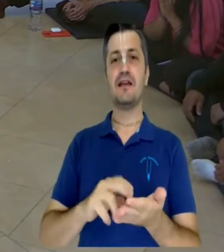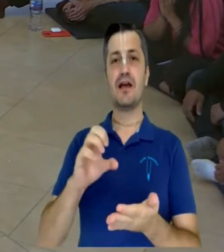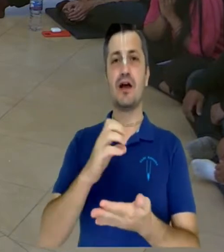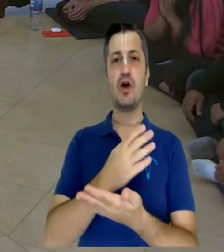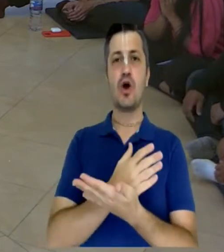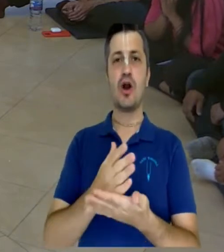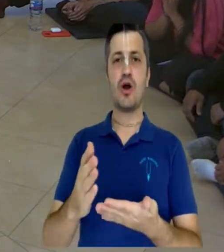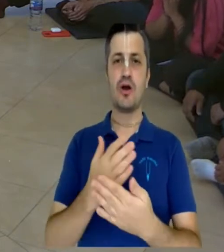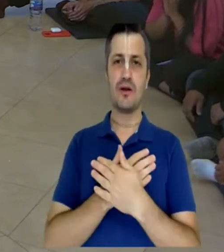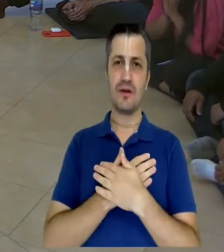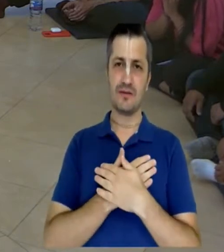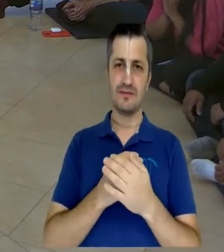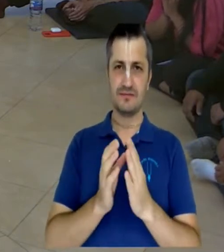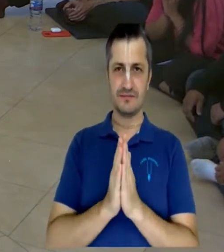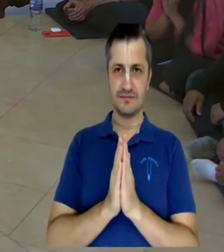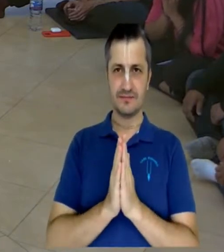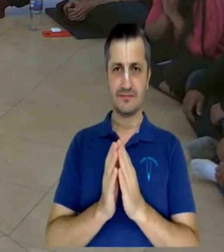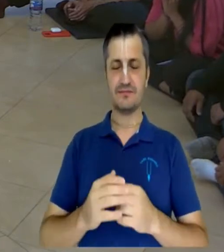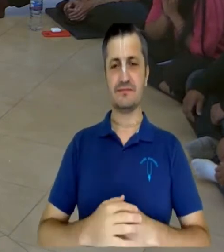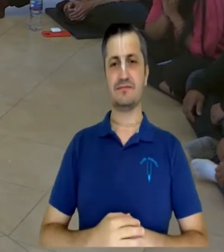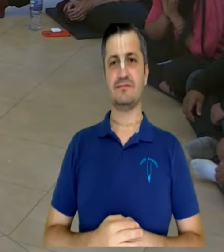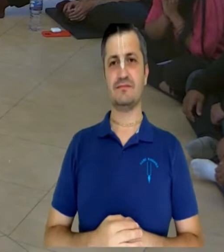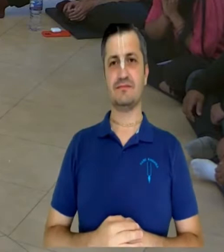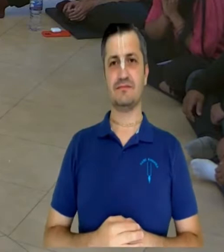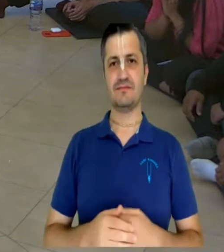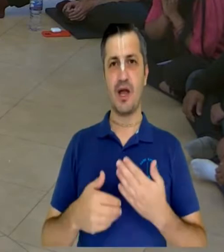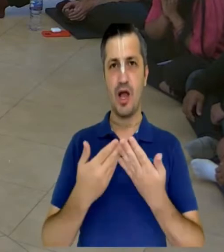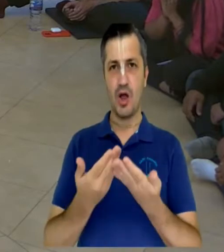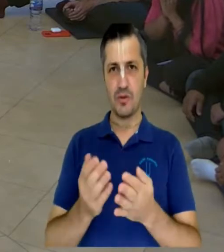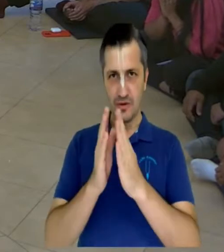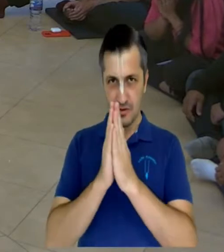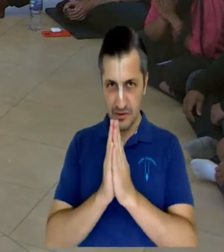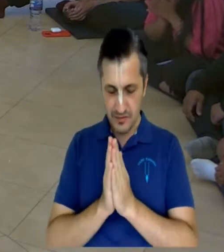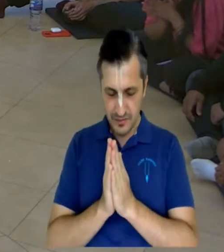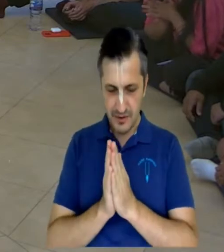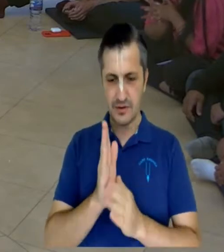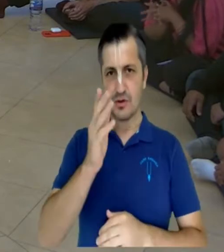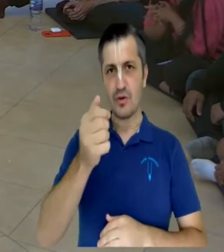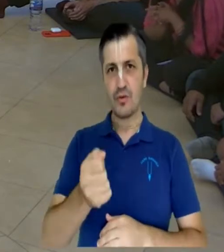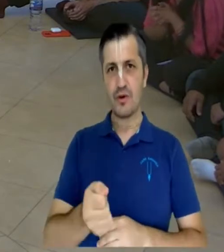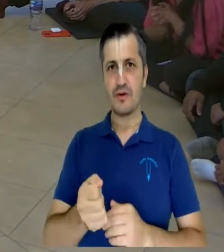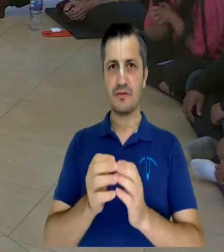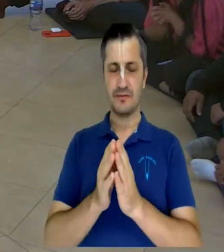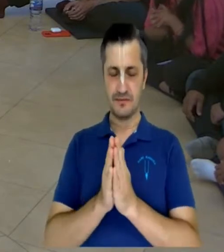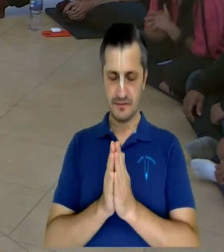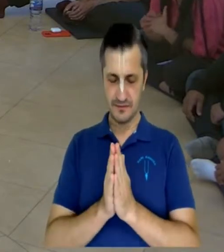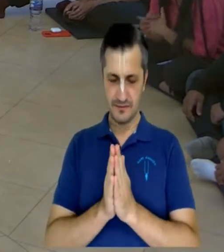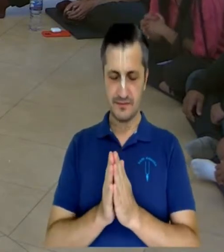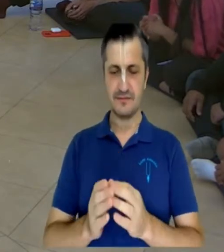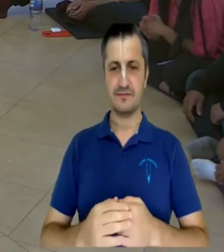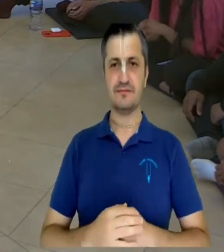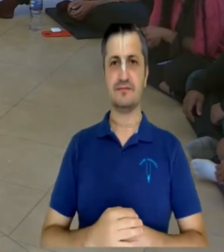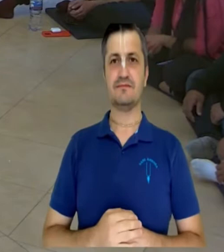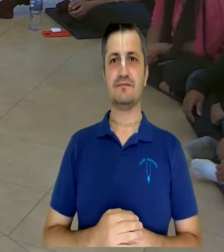Nama Om Vishnu Padam Krishna Prashtaya Bhutale Srimati Hridayananda Das Goswami Niti Namane Namaste Guru Hasa Paramananda Medasi